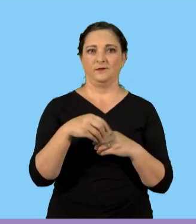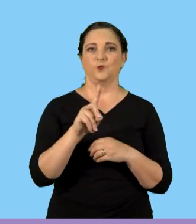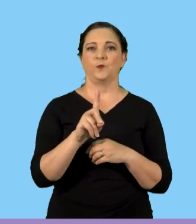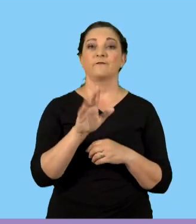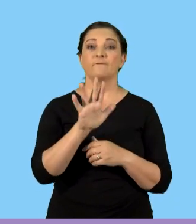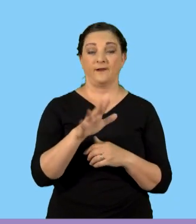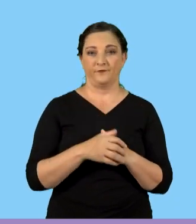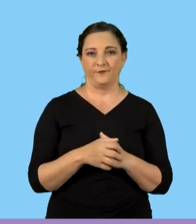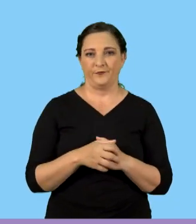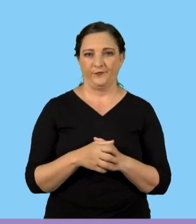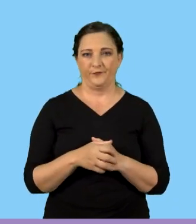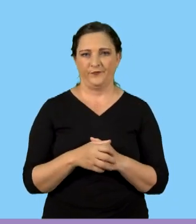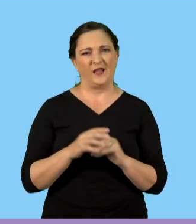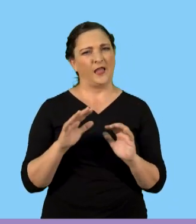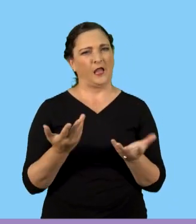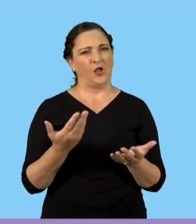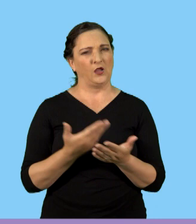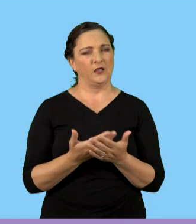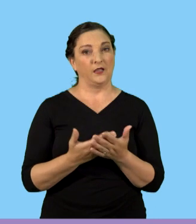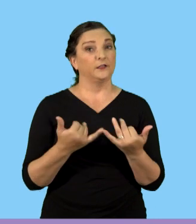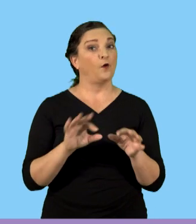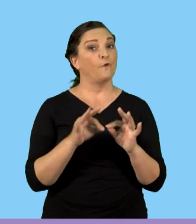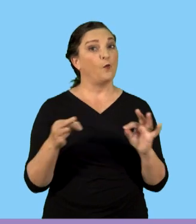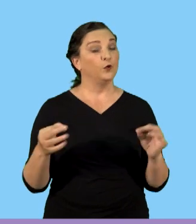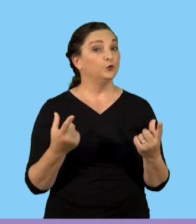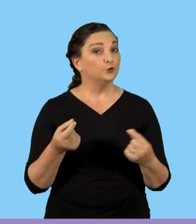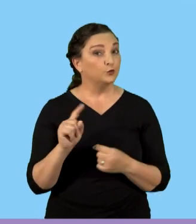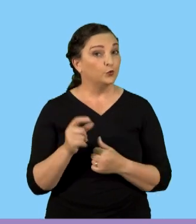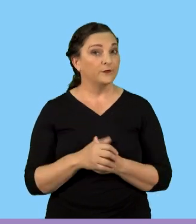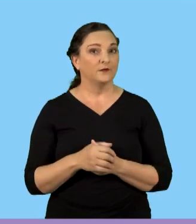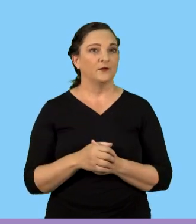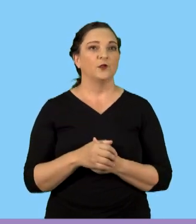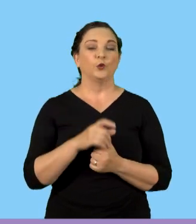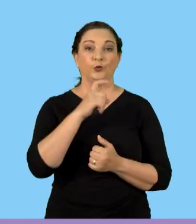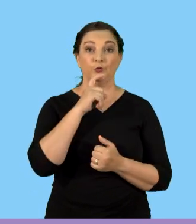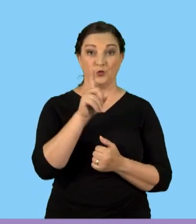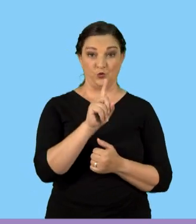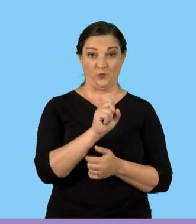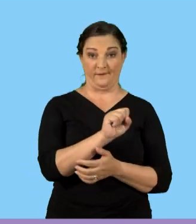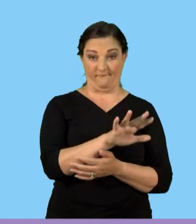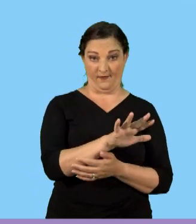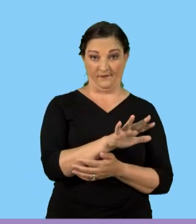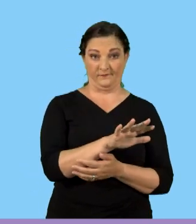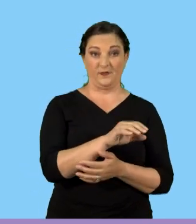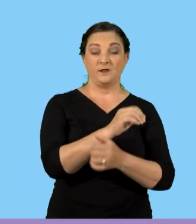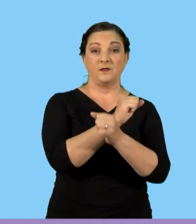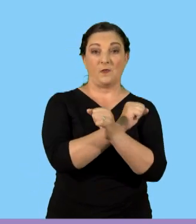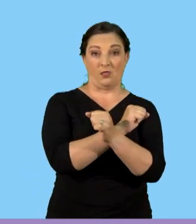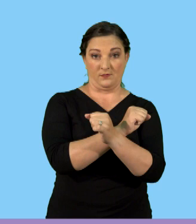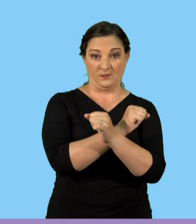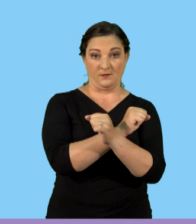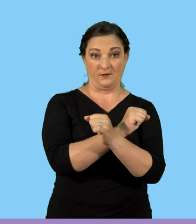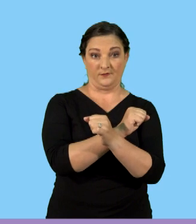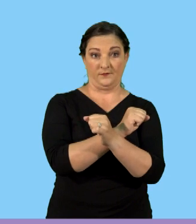a 5. So how are we going to come up with our formula? We know that we are going to use the 5, and we are going to multiply